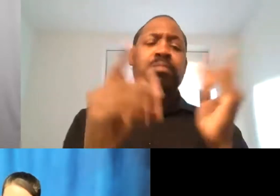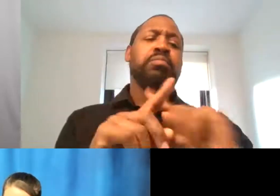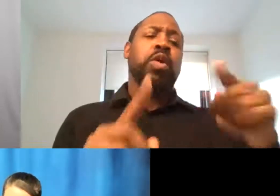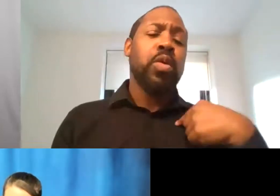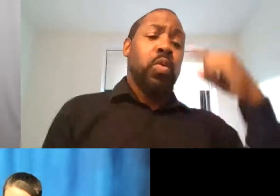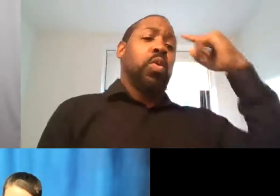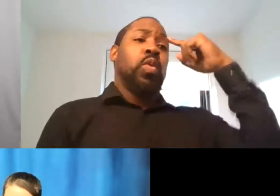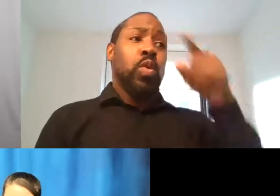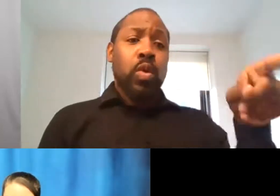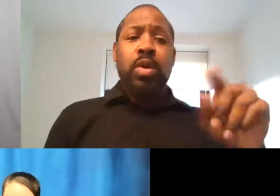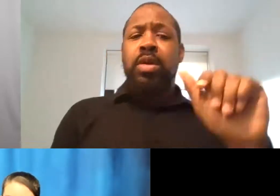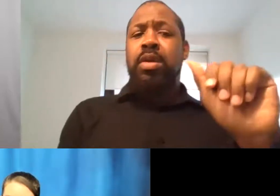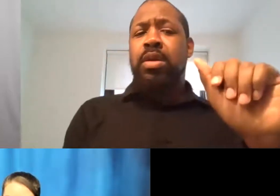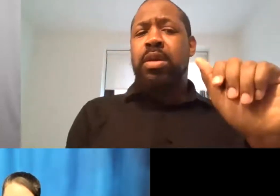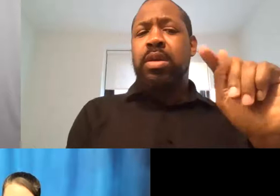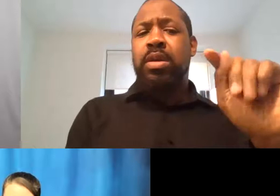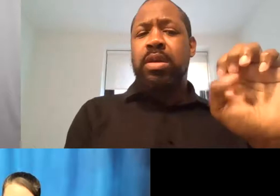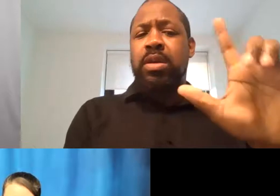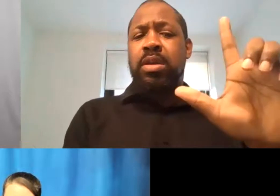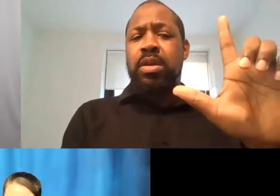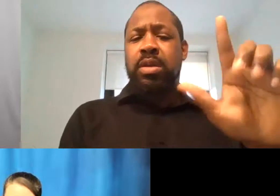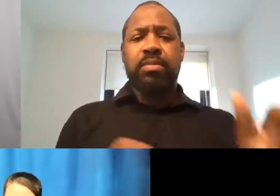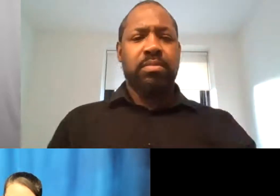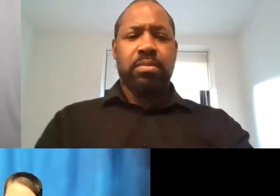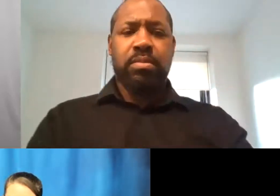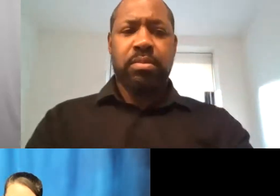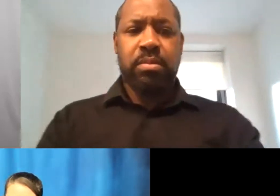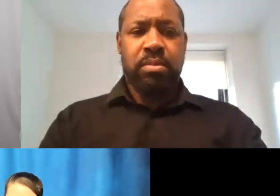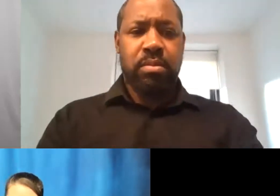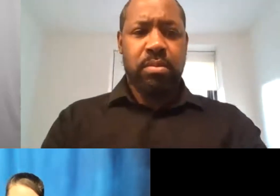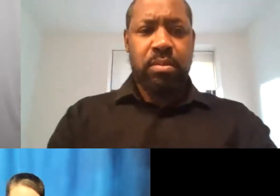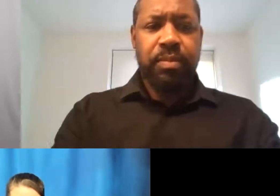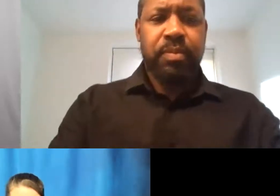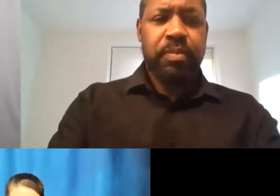to recruit people. So I'm wondering,